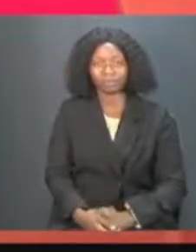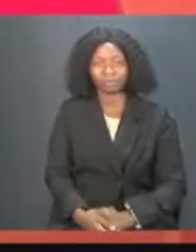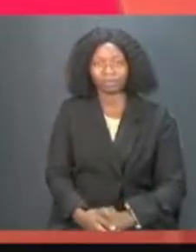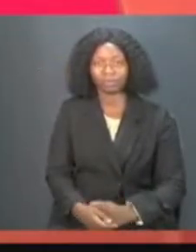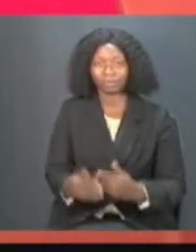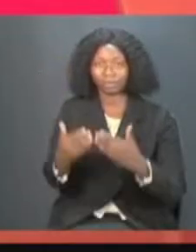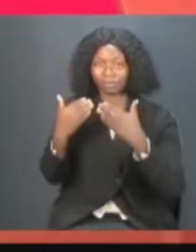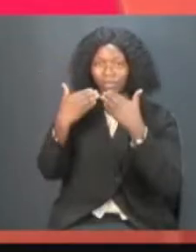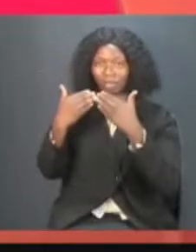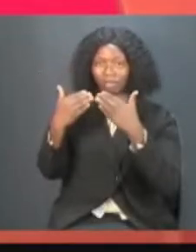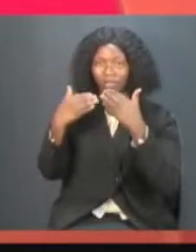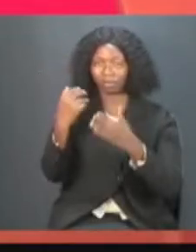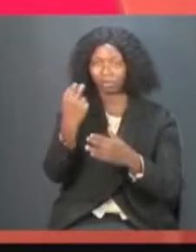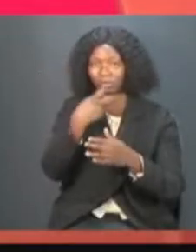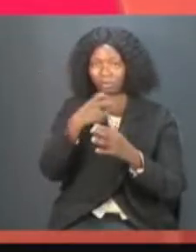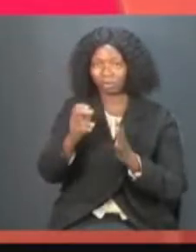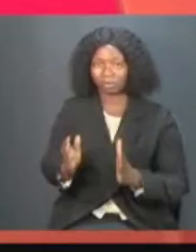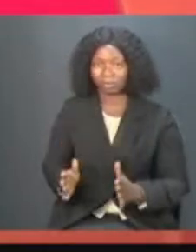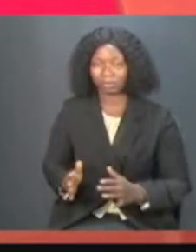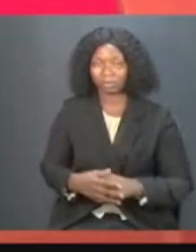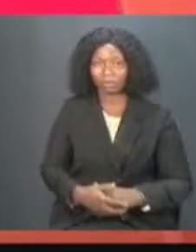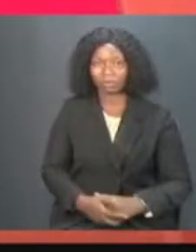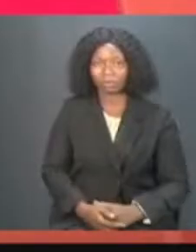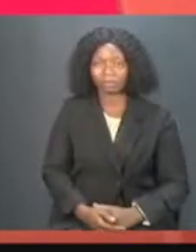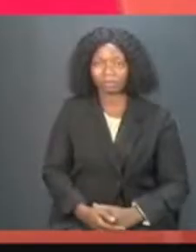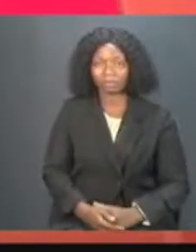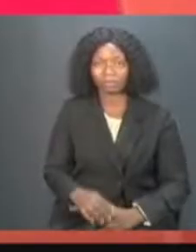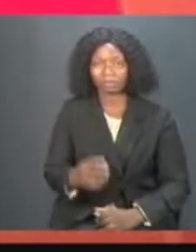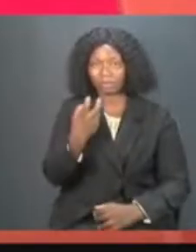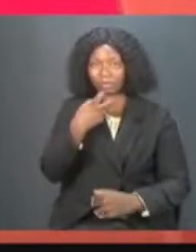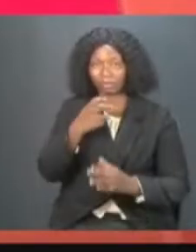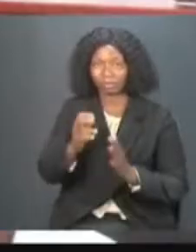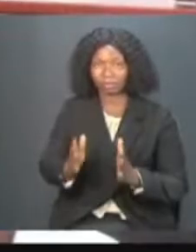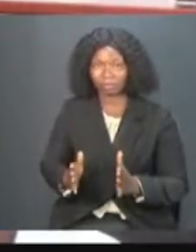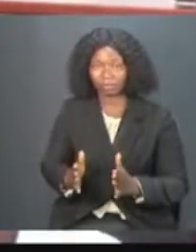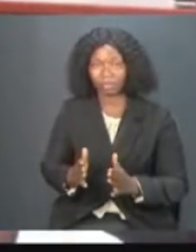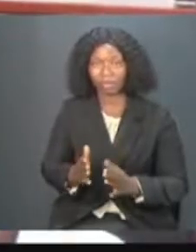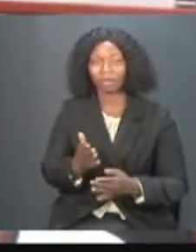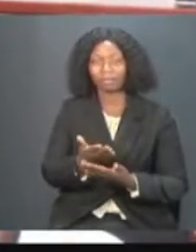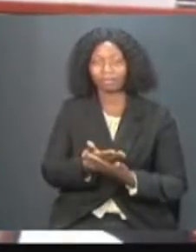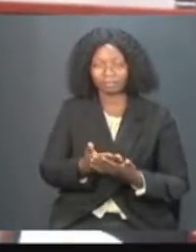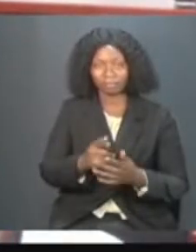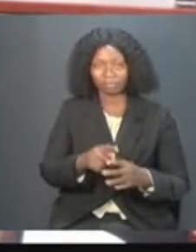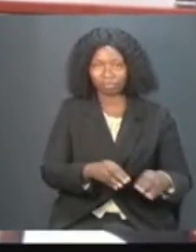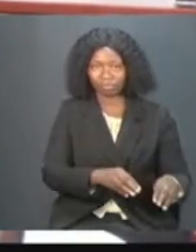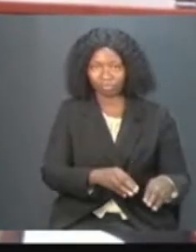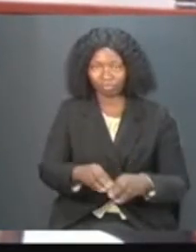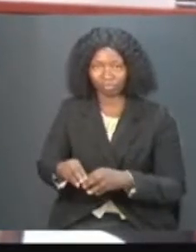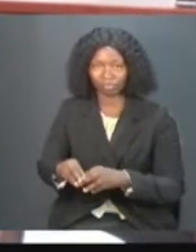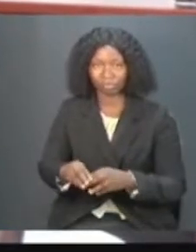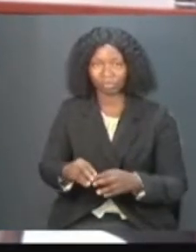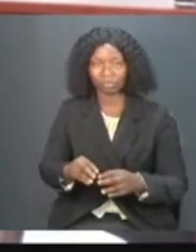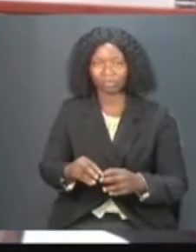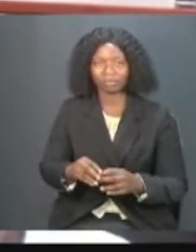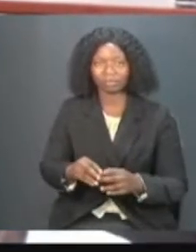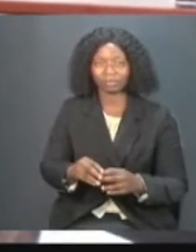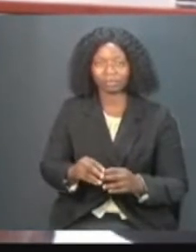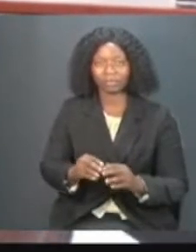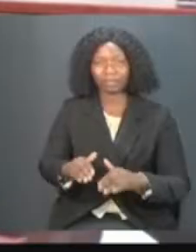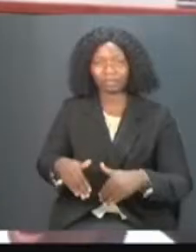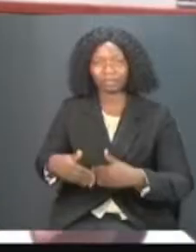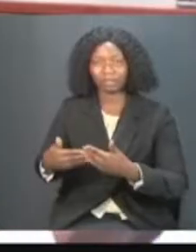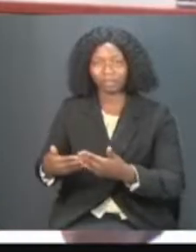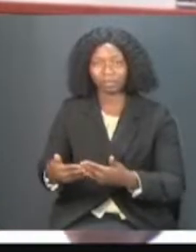Thank you, Right Honorable Speaker. Mr. Speaker, I beg to move that notwithstanding the provision of